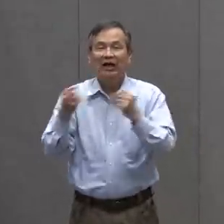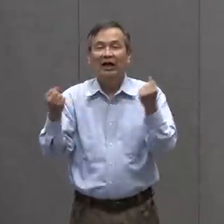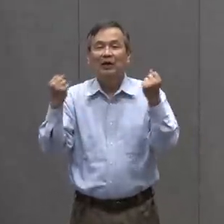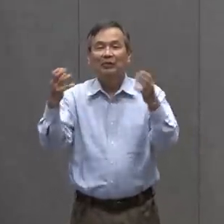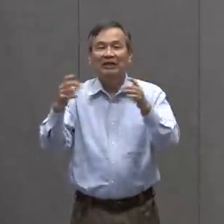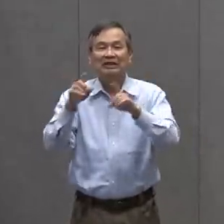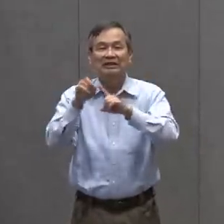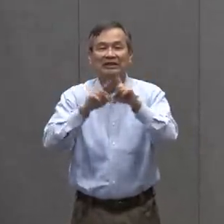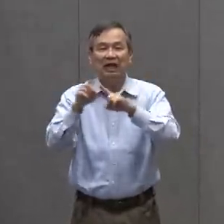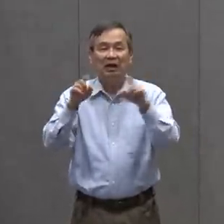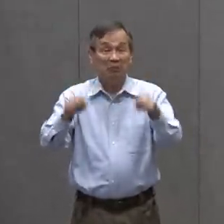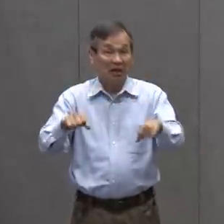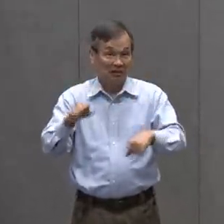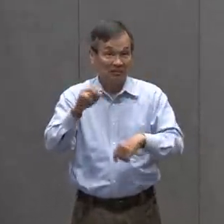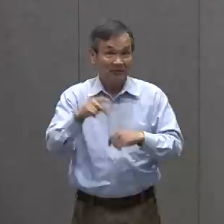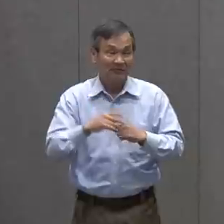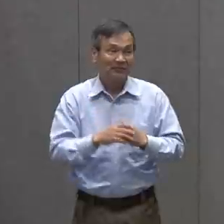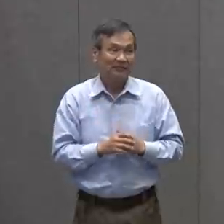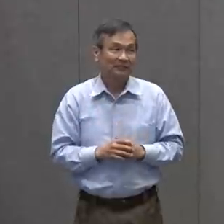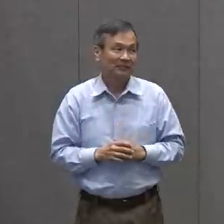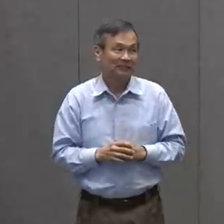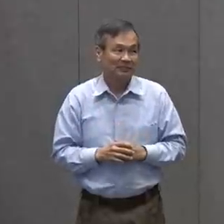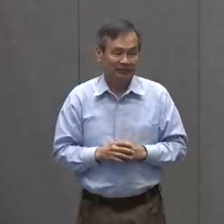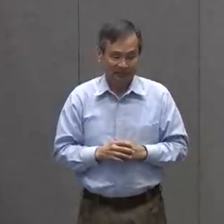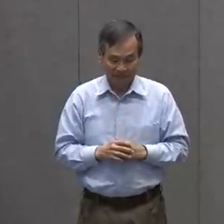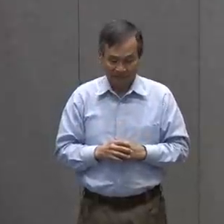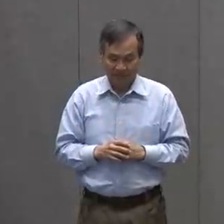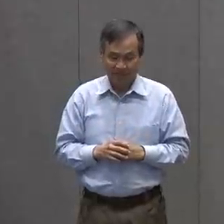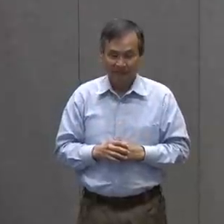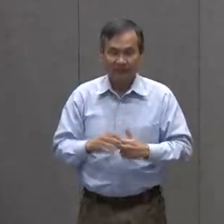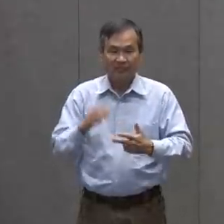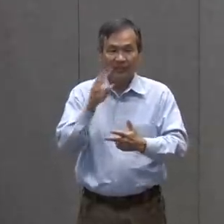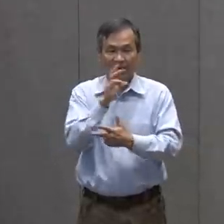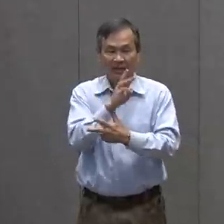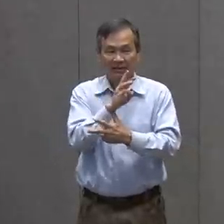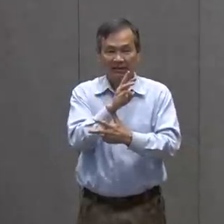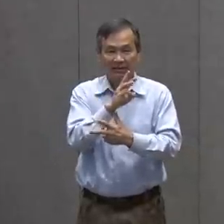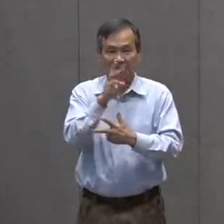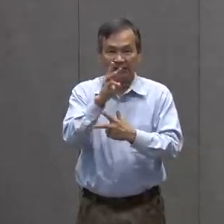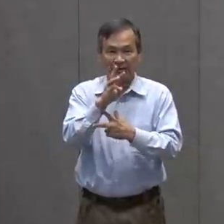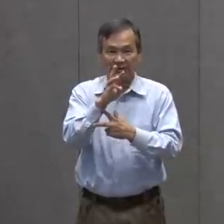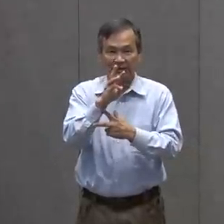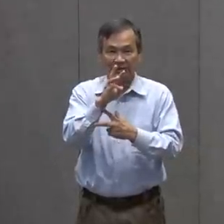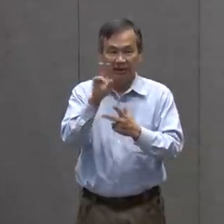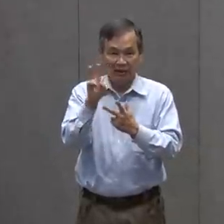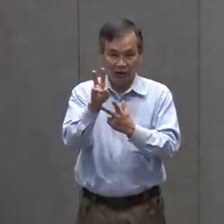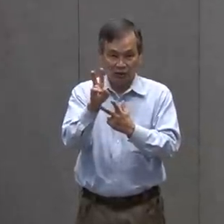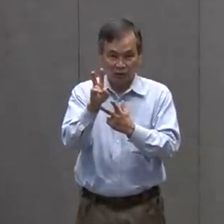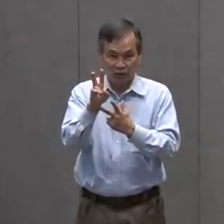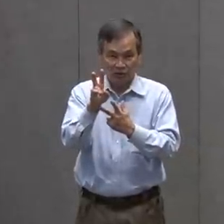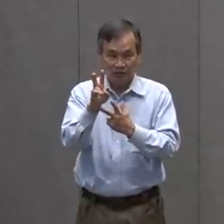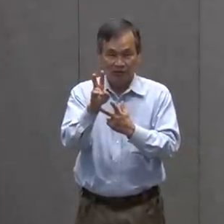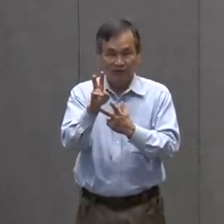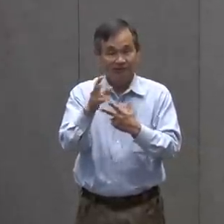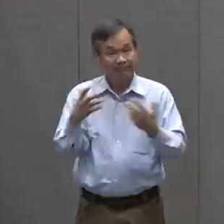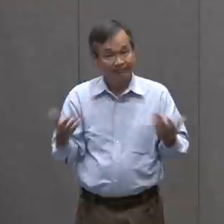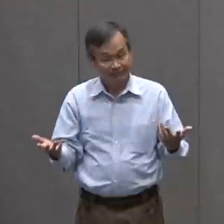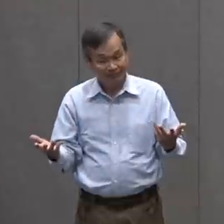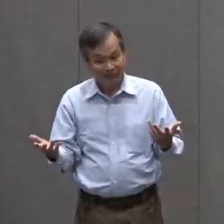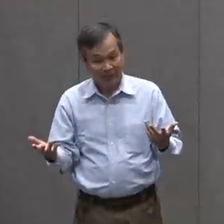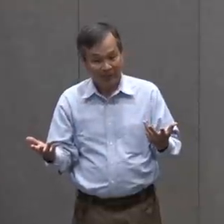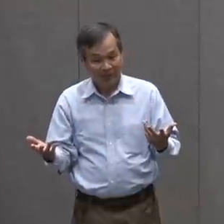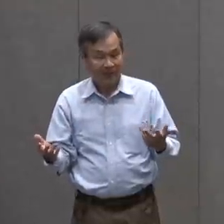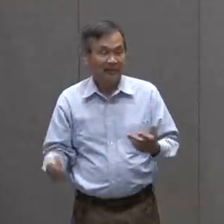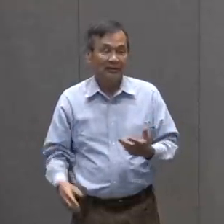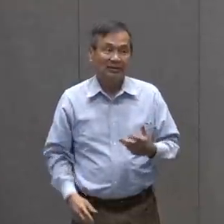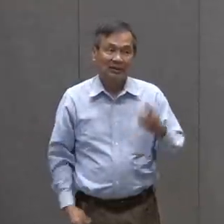as flexible as we can with the numbers. All right, so I have a 6, a 6, and a 2. And again, going to do that same strategy